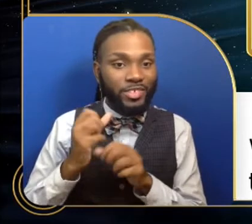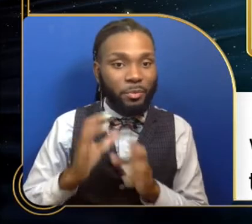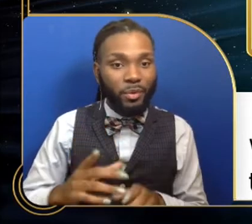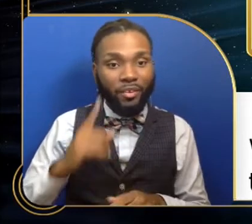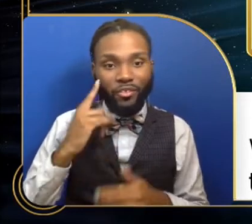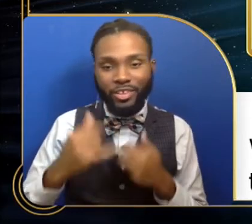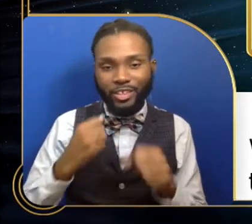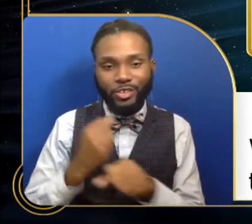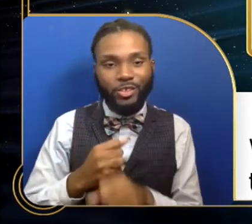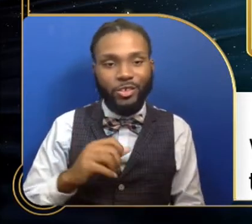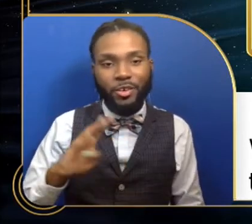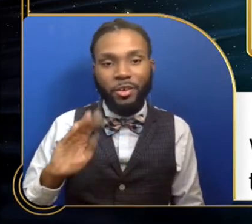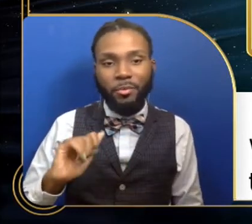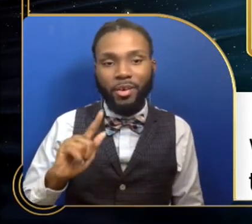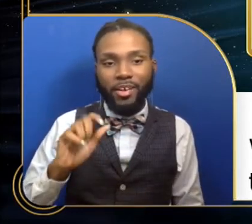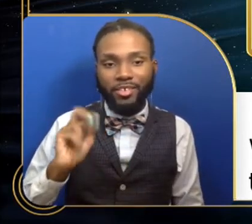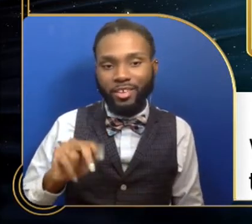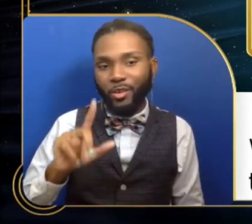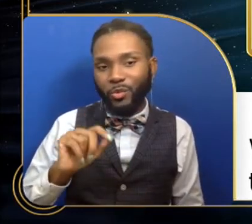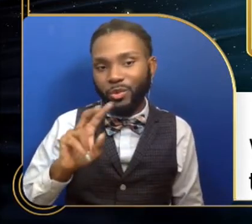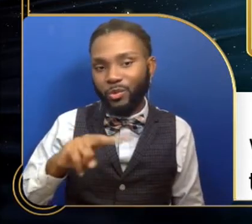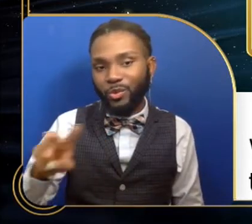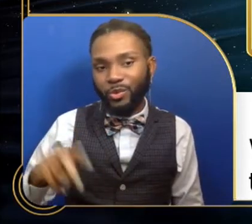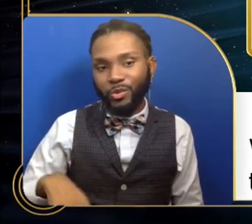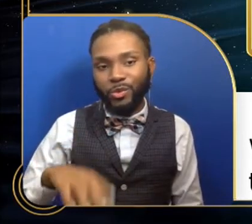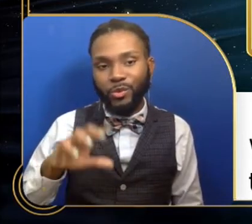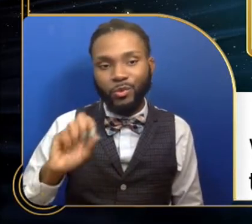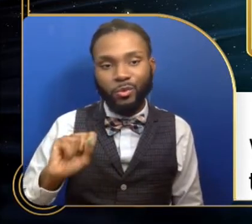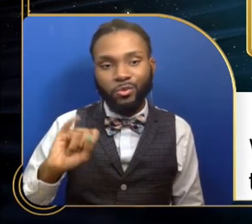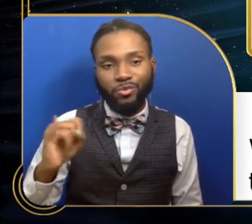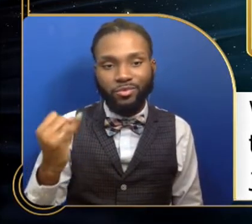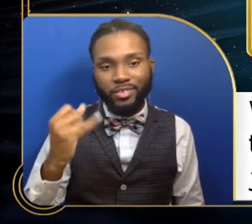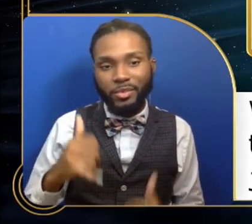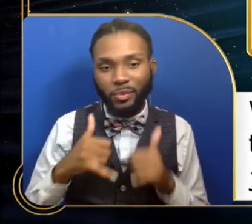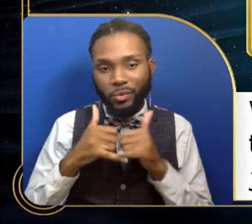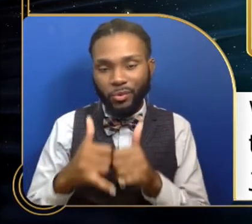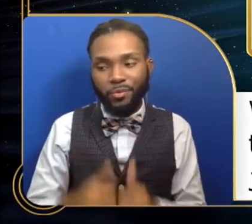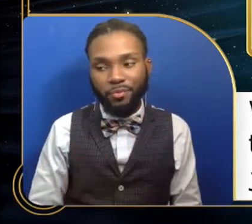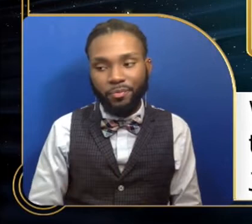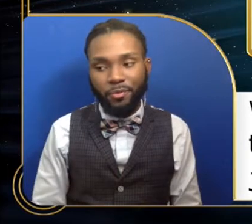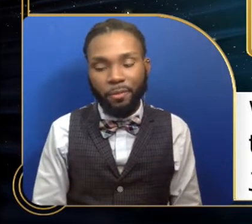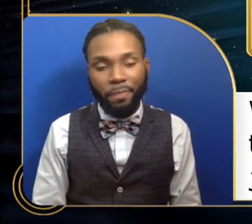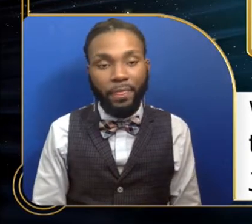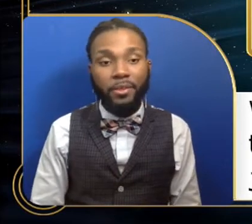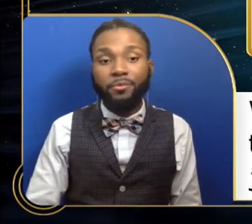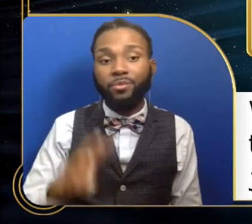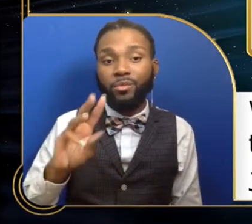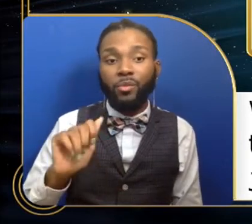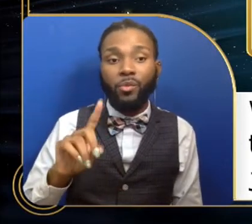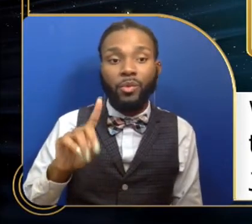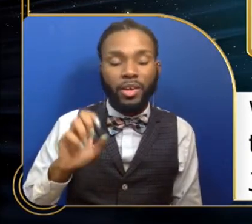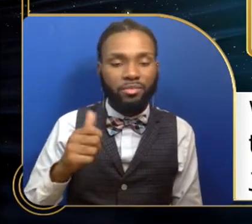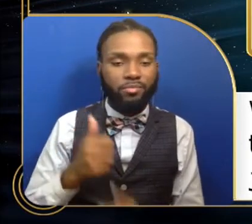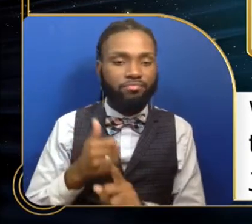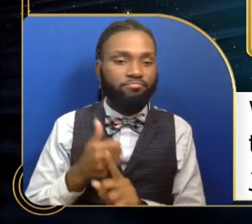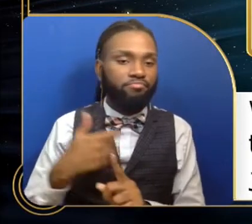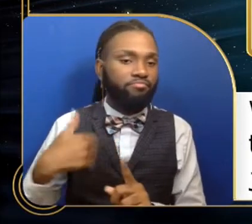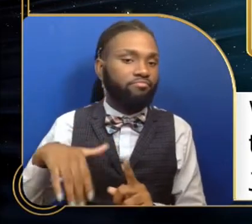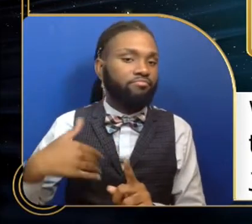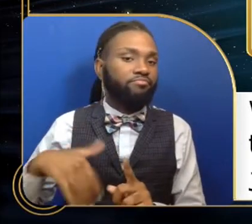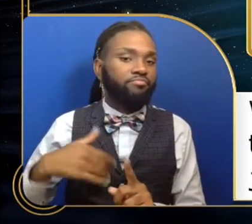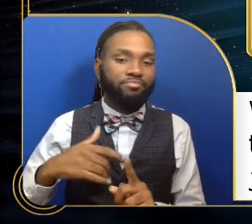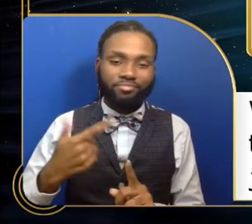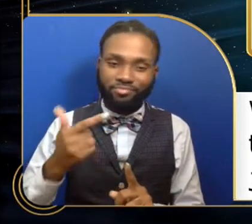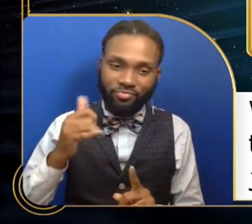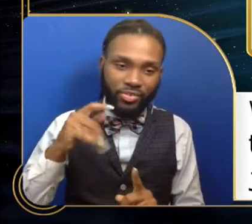Bazelon's 2022 Social Justice Award. Wade is a gift to the cause of civil and